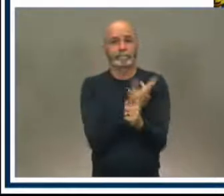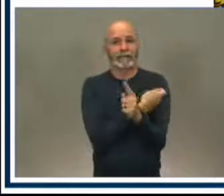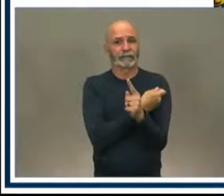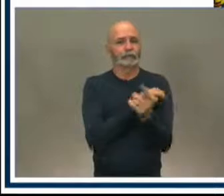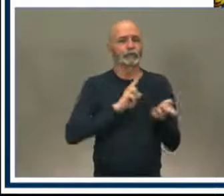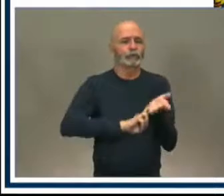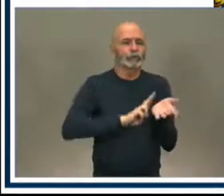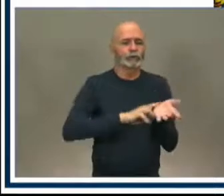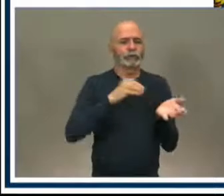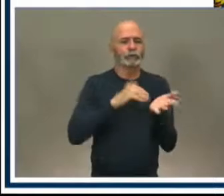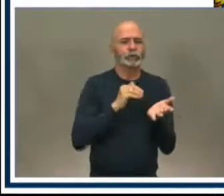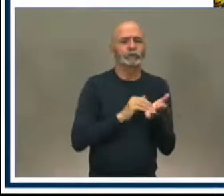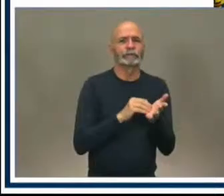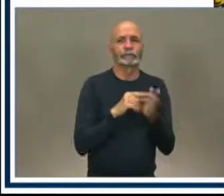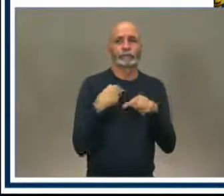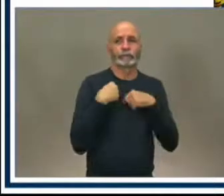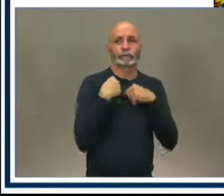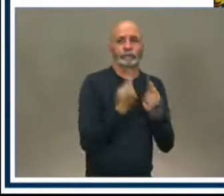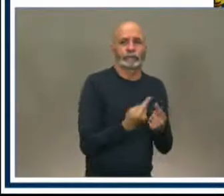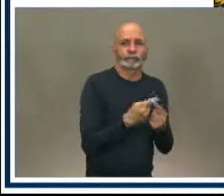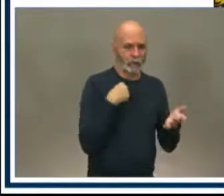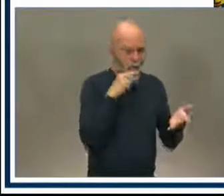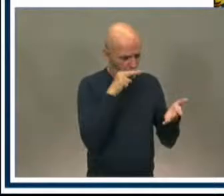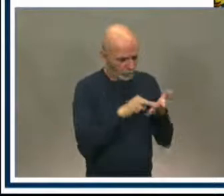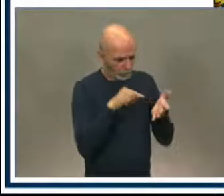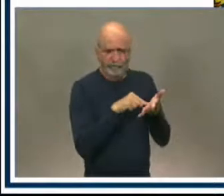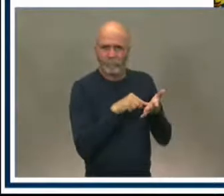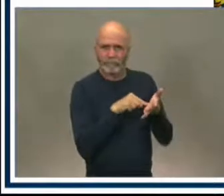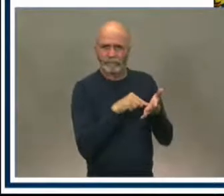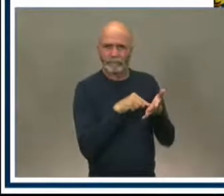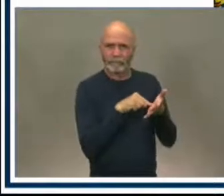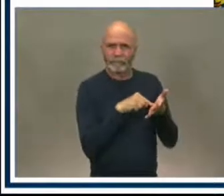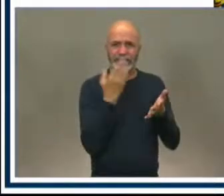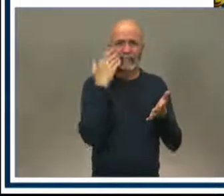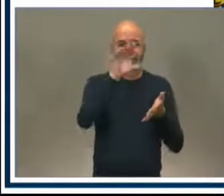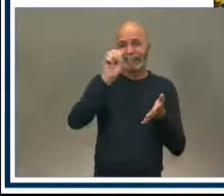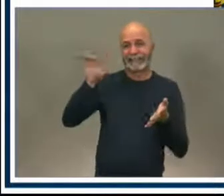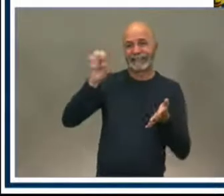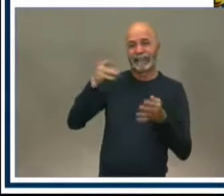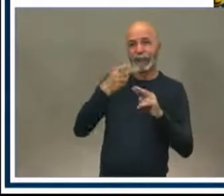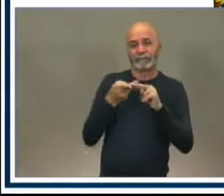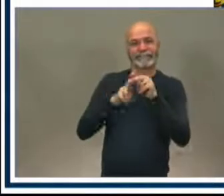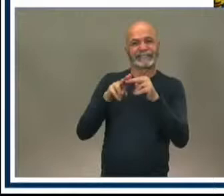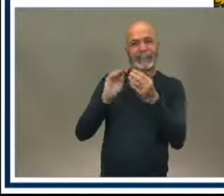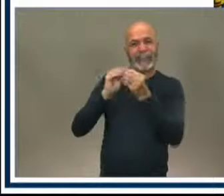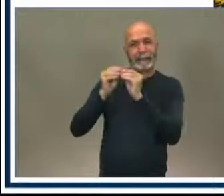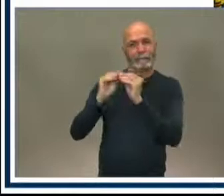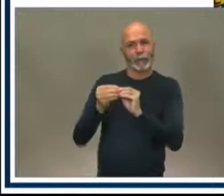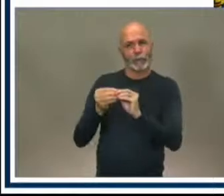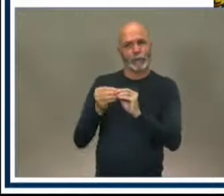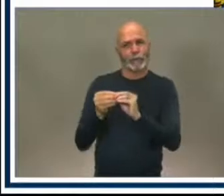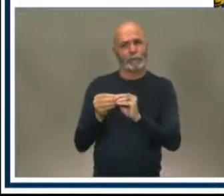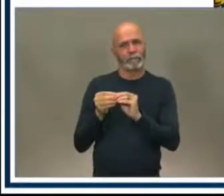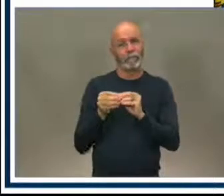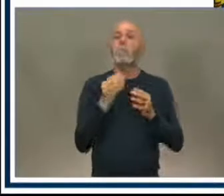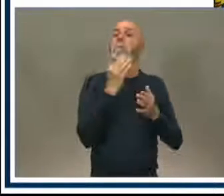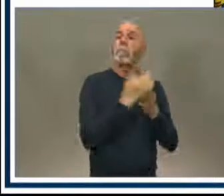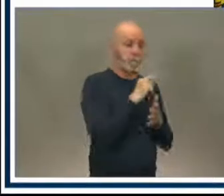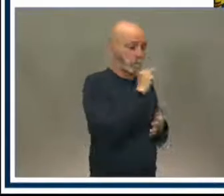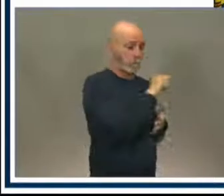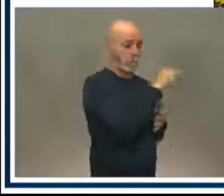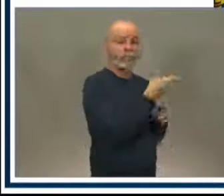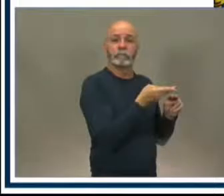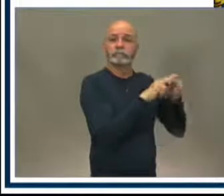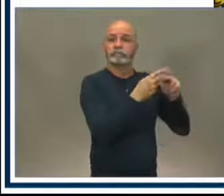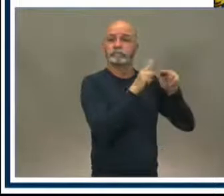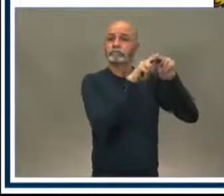the latest numbers that you just put out. There's been quite an increase among some of the sectors, but the Nova Scotia Health Authority